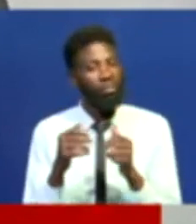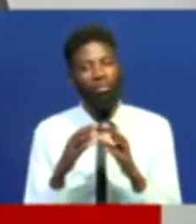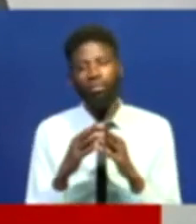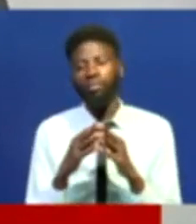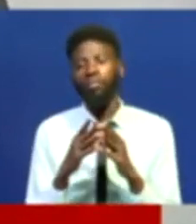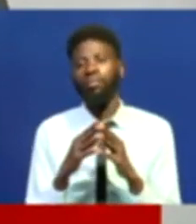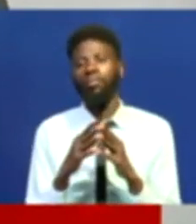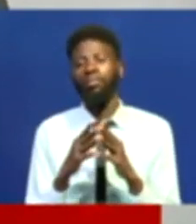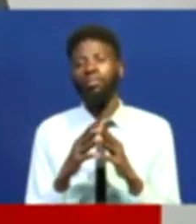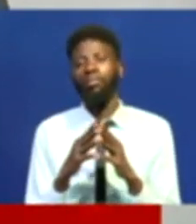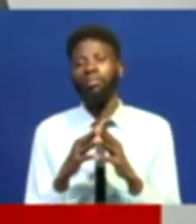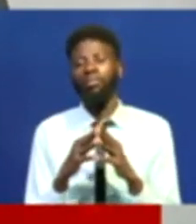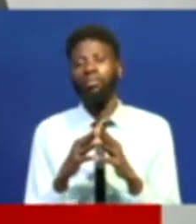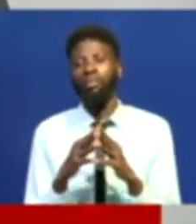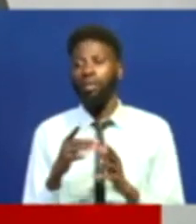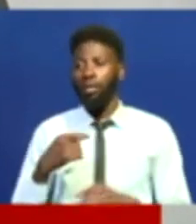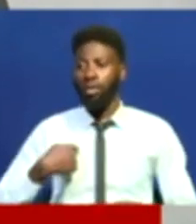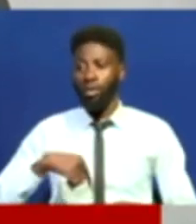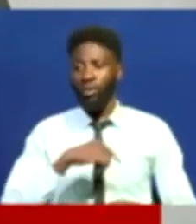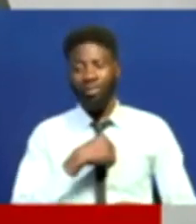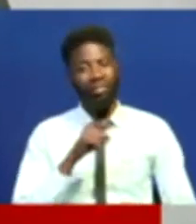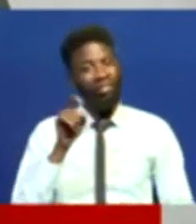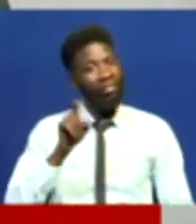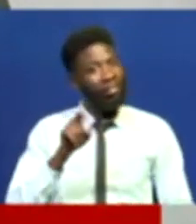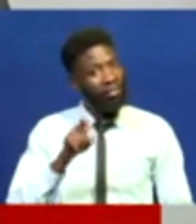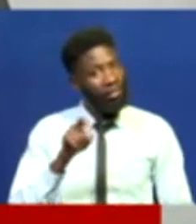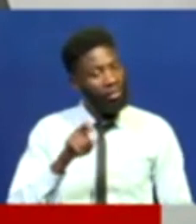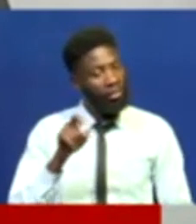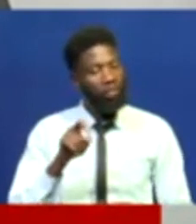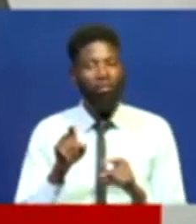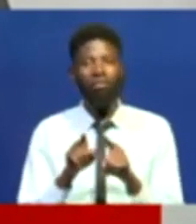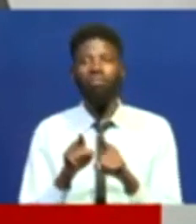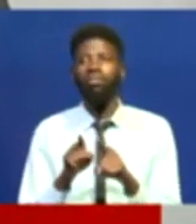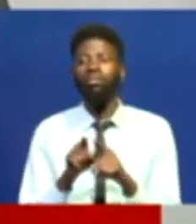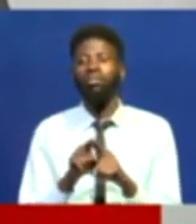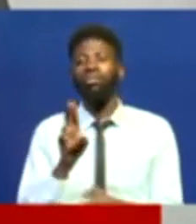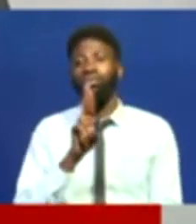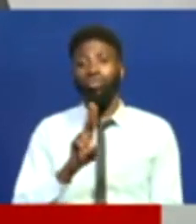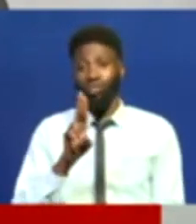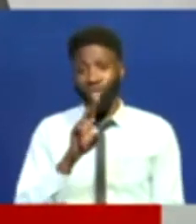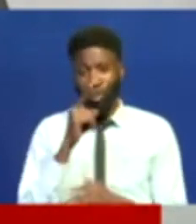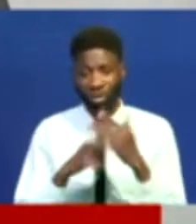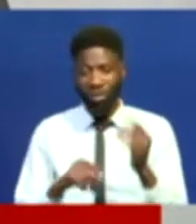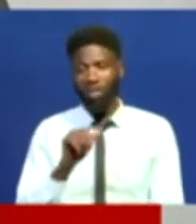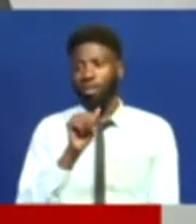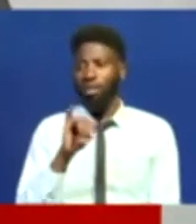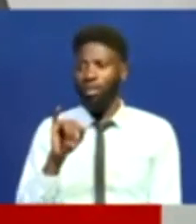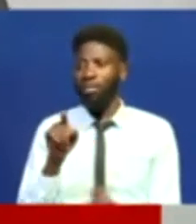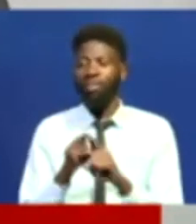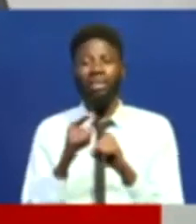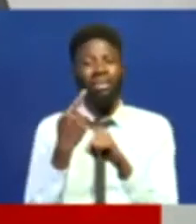is that we need to take advantage of artificial intelligence and the other